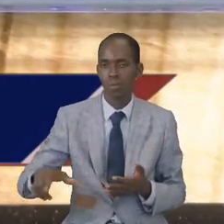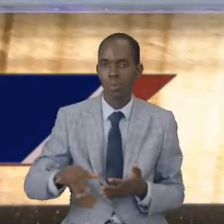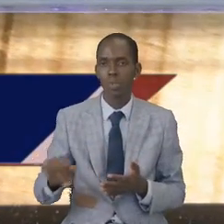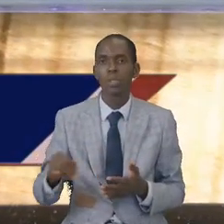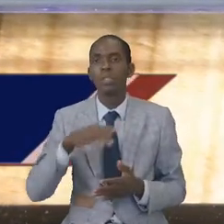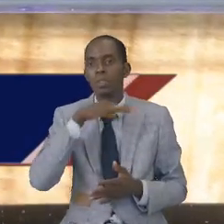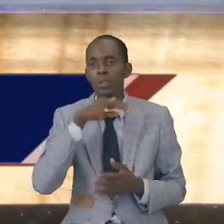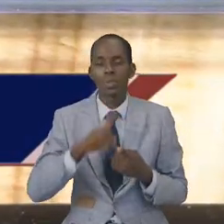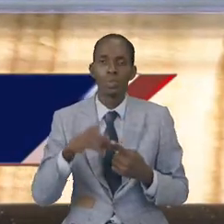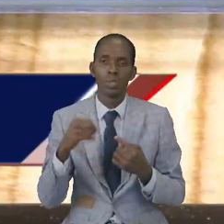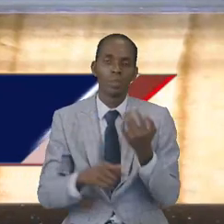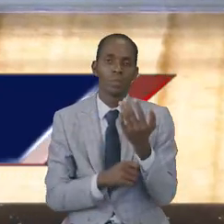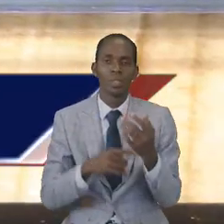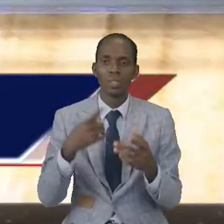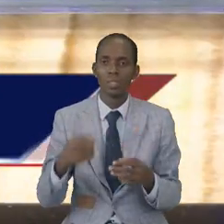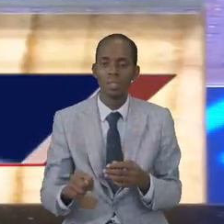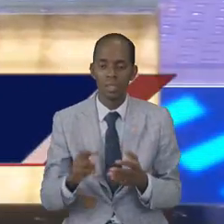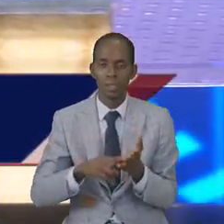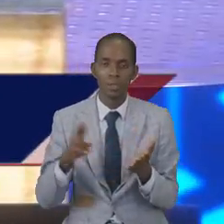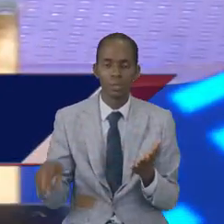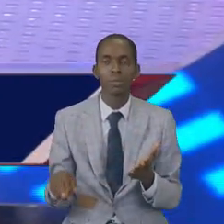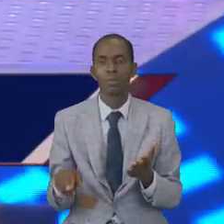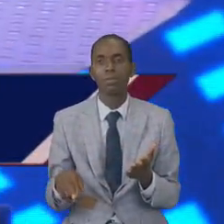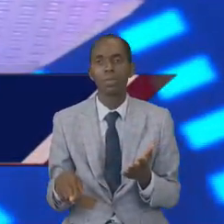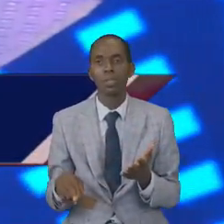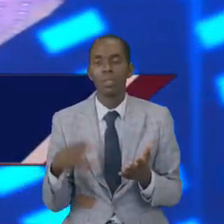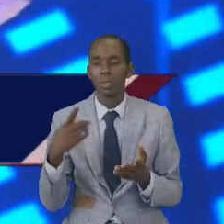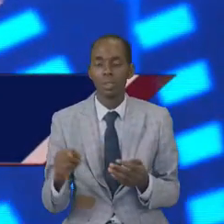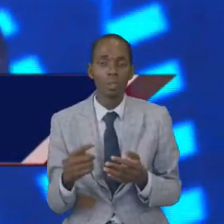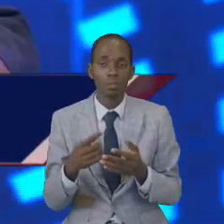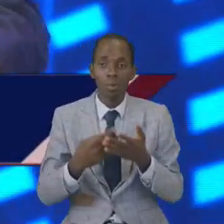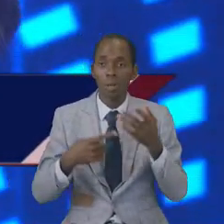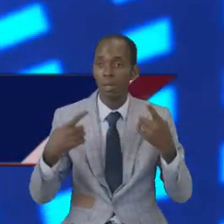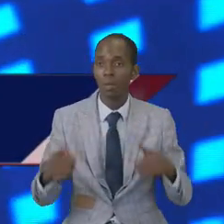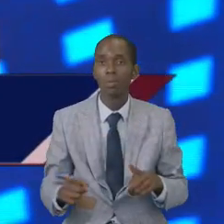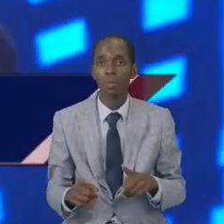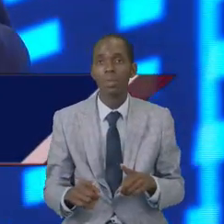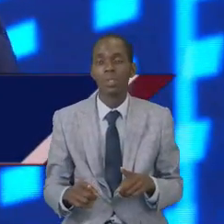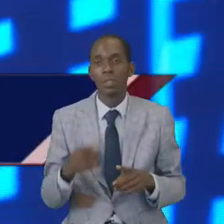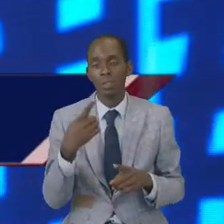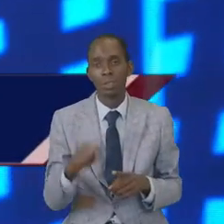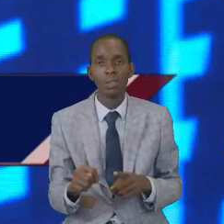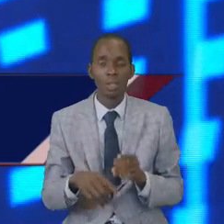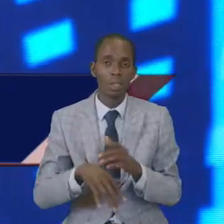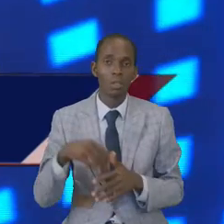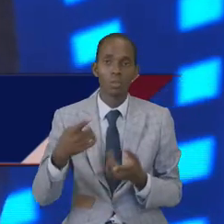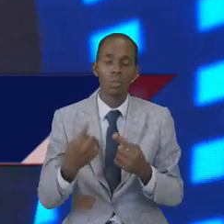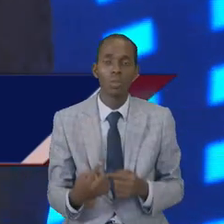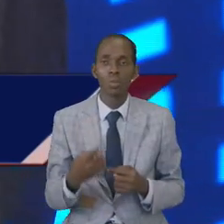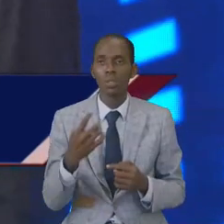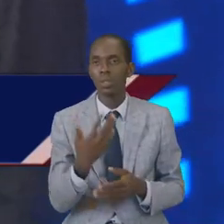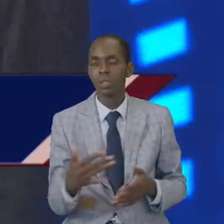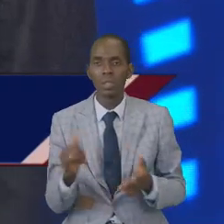the flesh. The consequence, the result, the outcome, the recompense, and the thing that